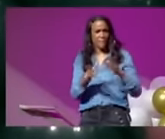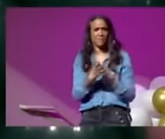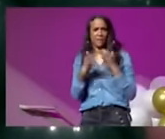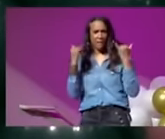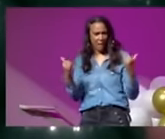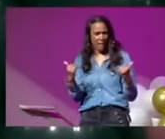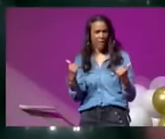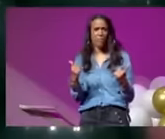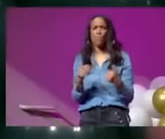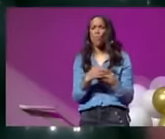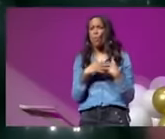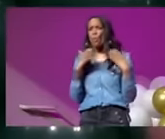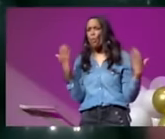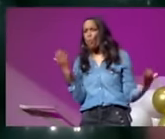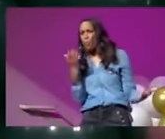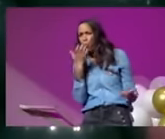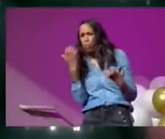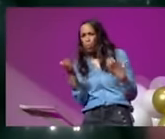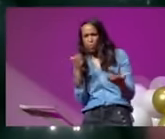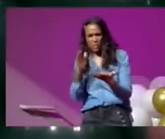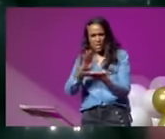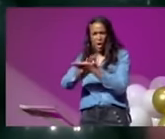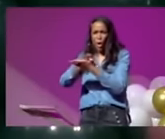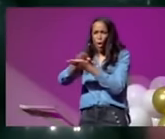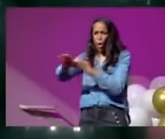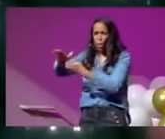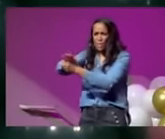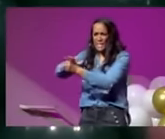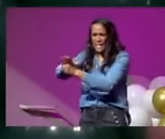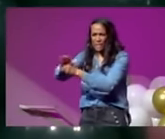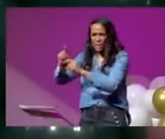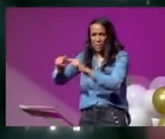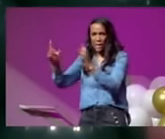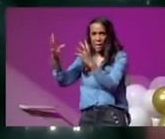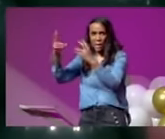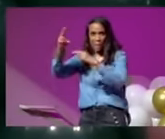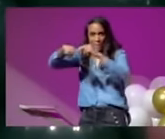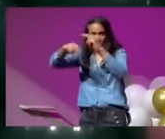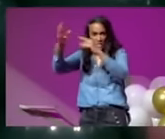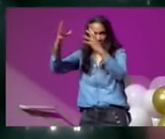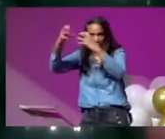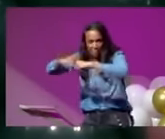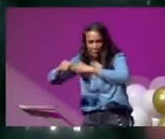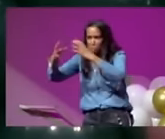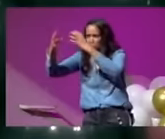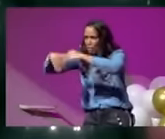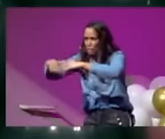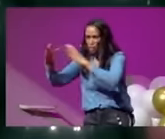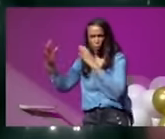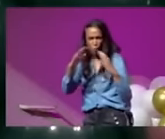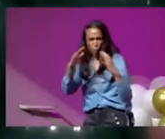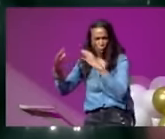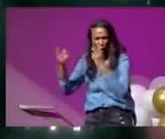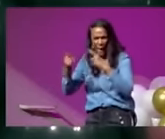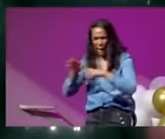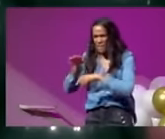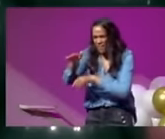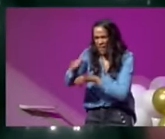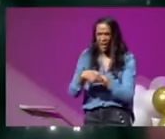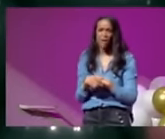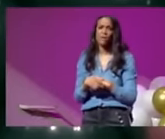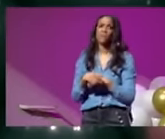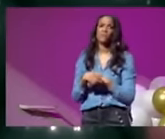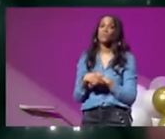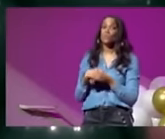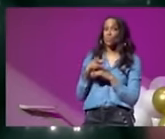now. Hell in the Holy Land. After all, we have watched as the response to the hell